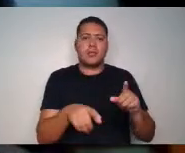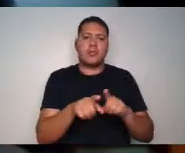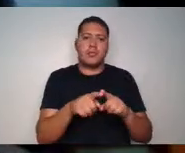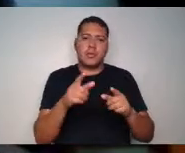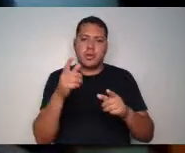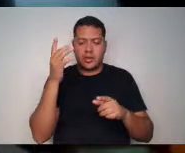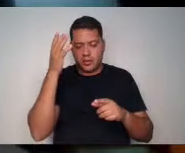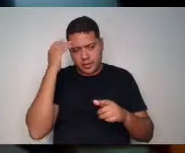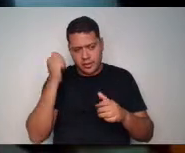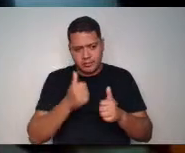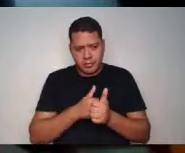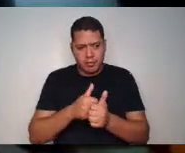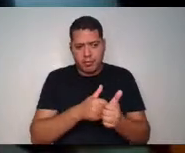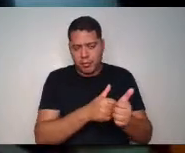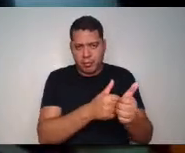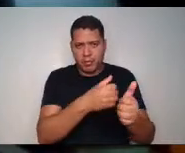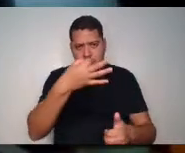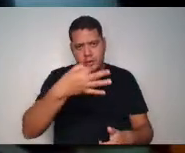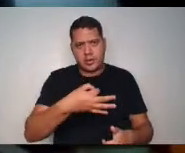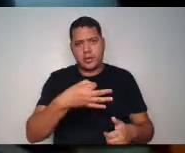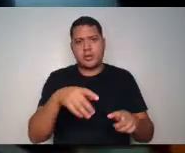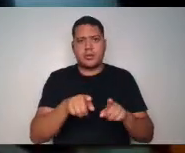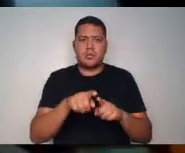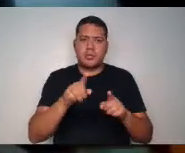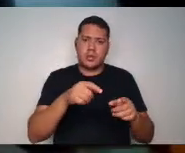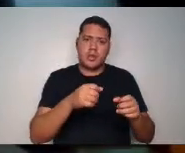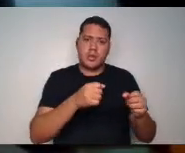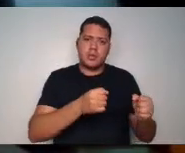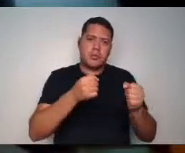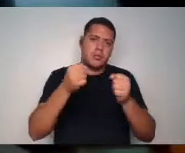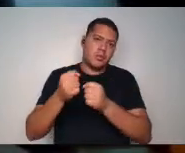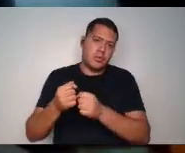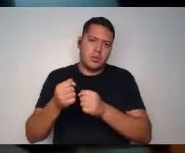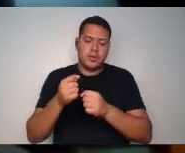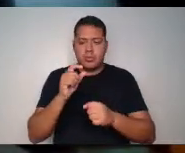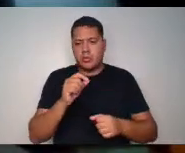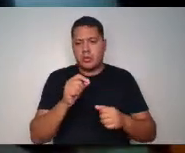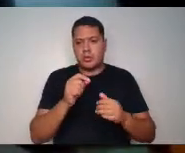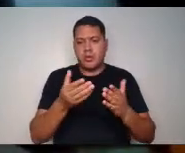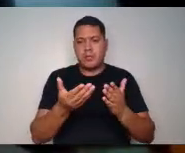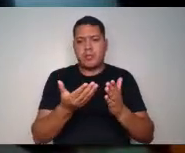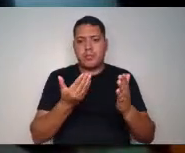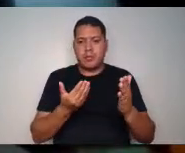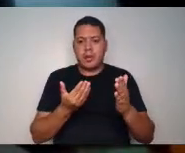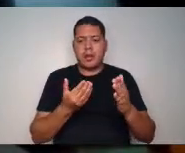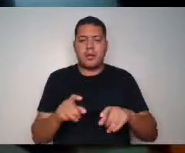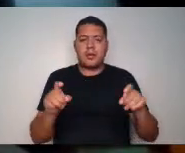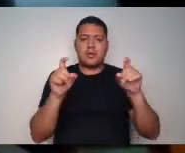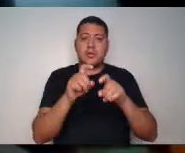it belongs to the employer, this power, and that this power was